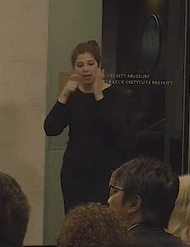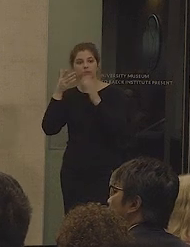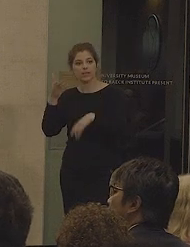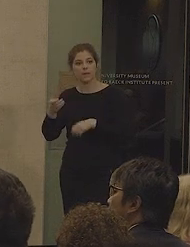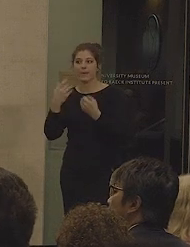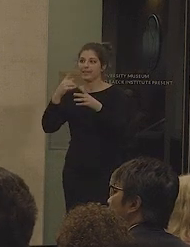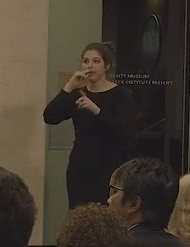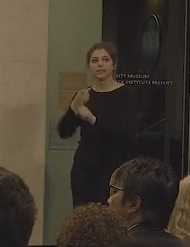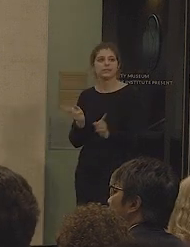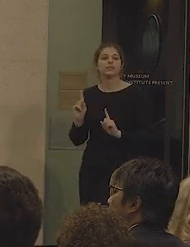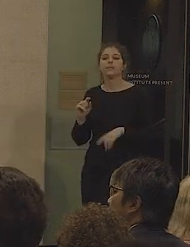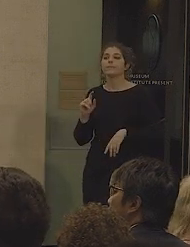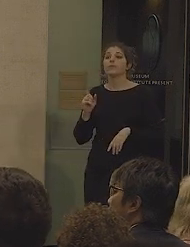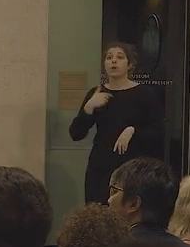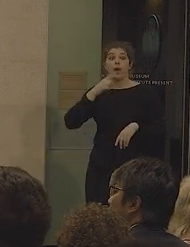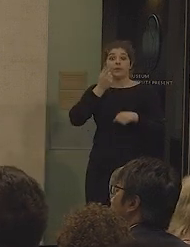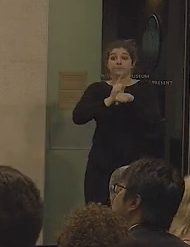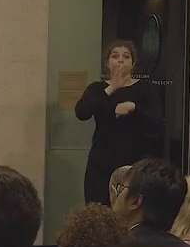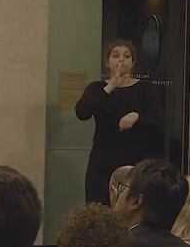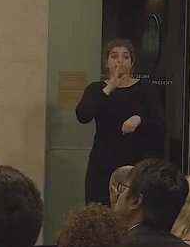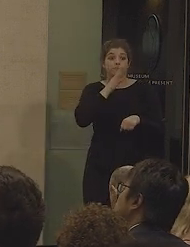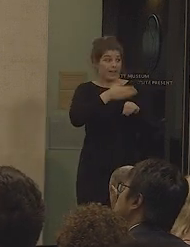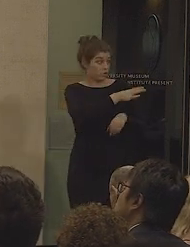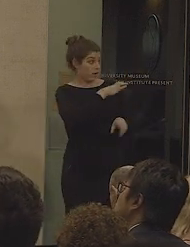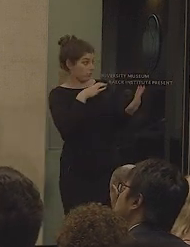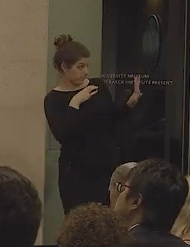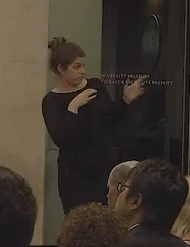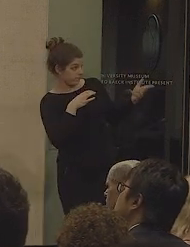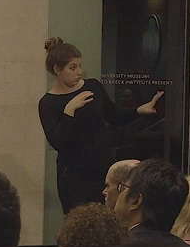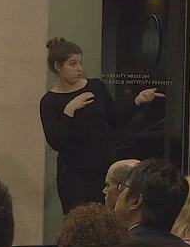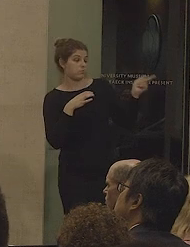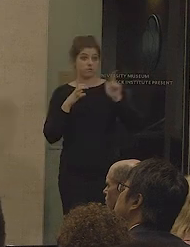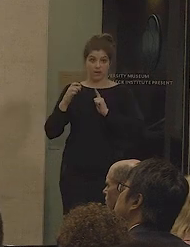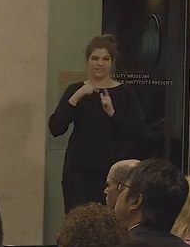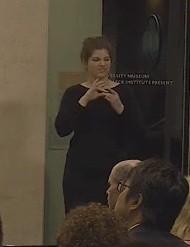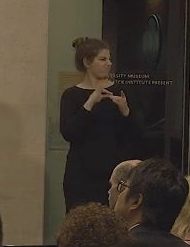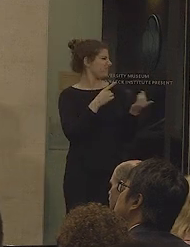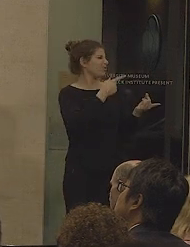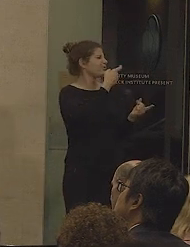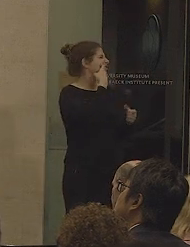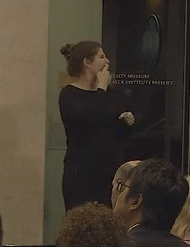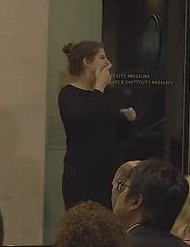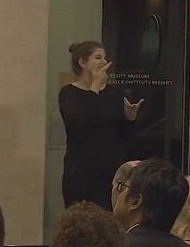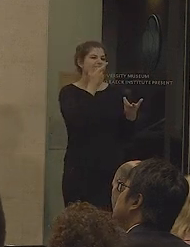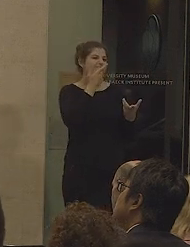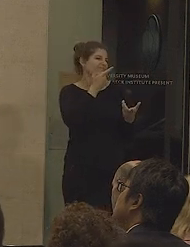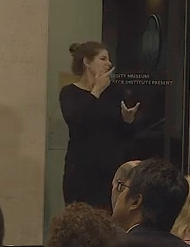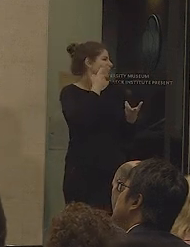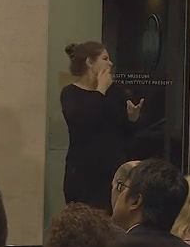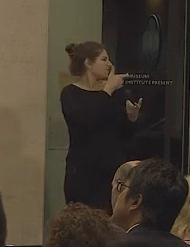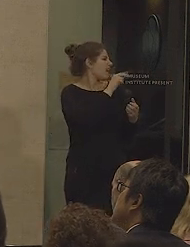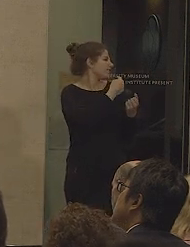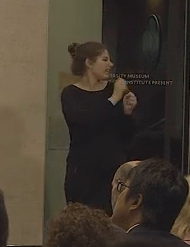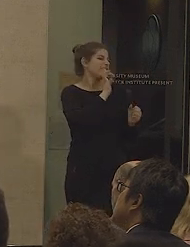kids. And when I spoke after Congressman Swalwell, I said, you just catapulted gun safety into the presidential election.